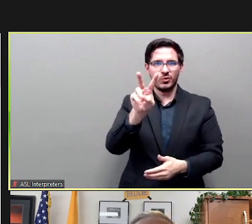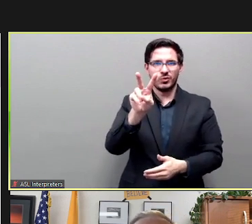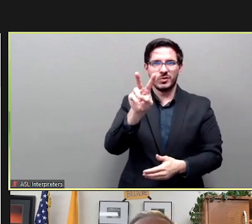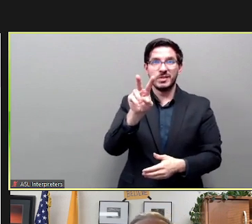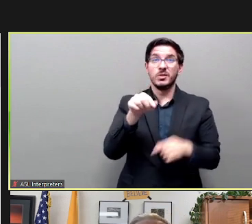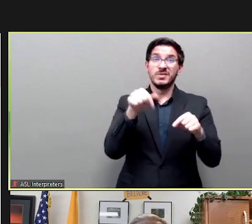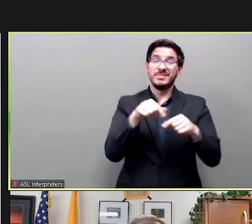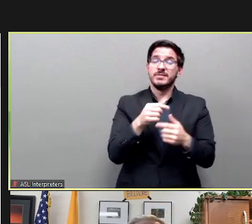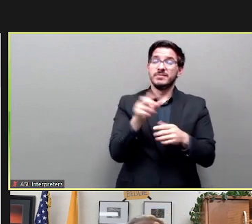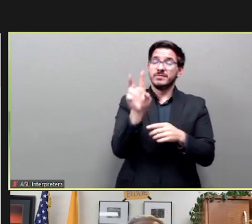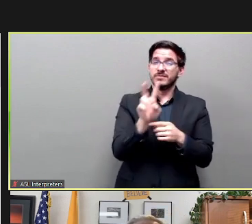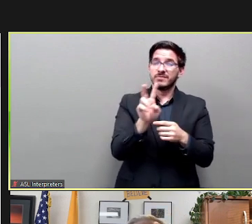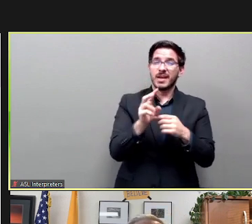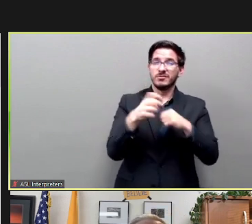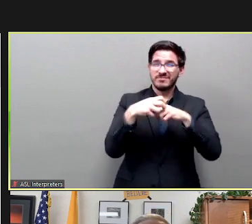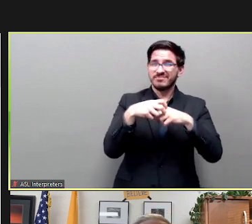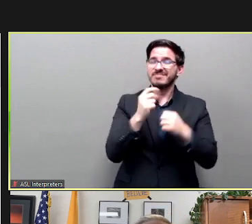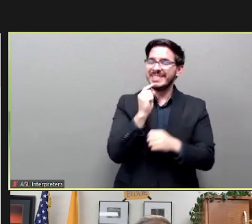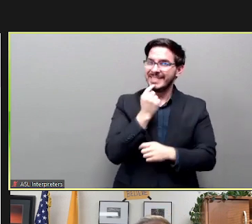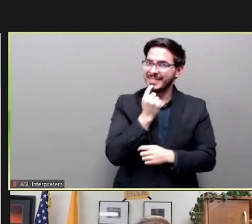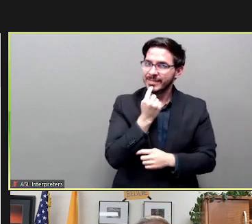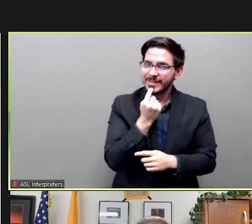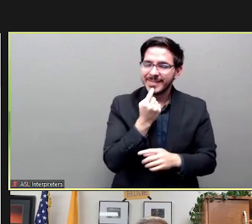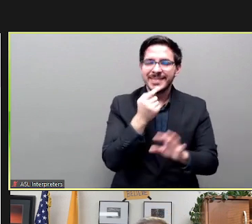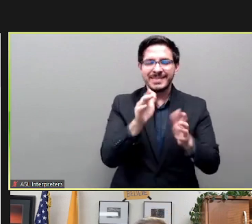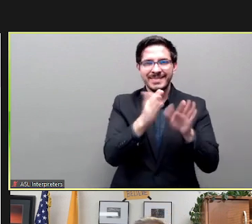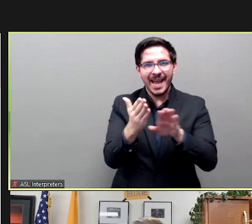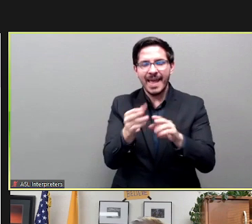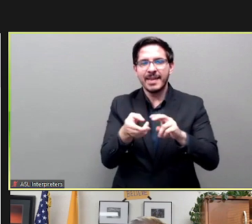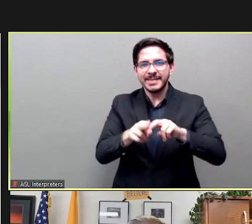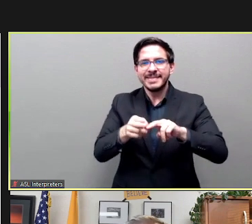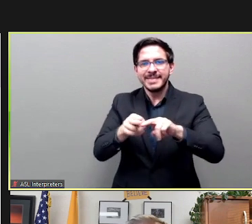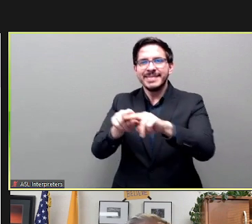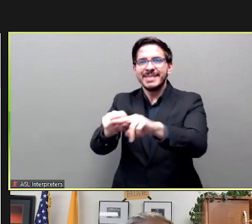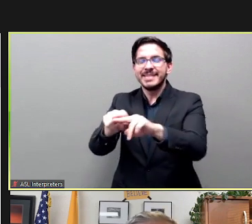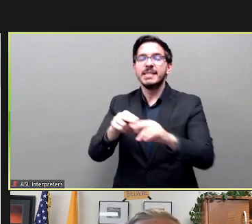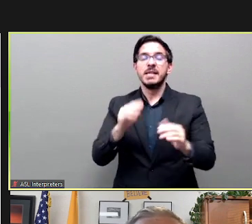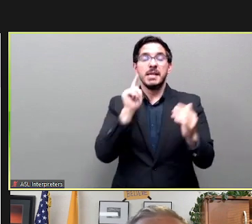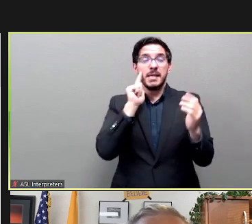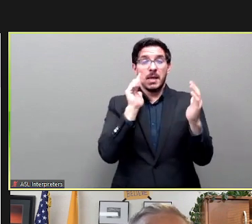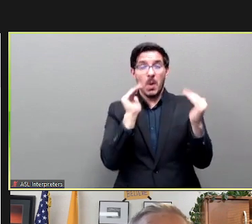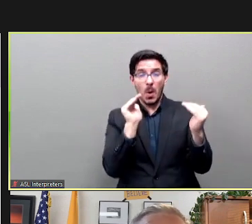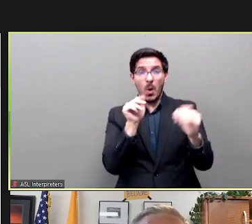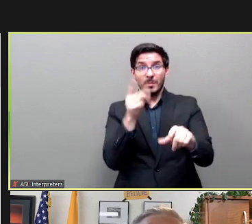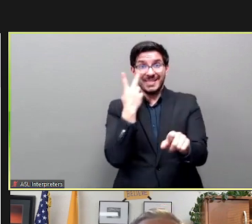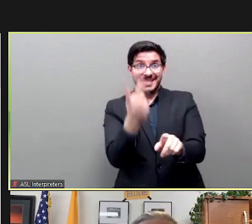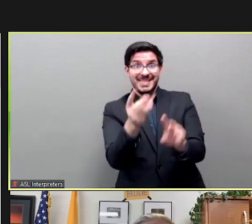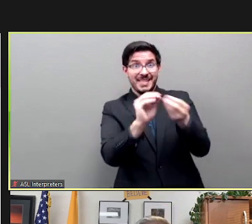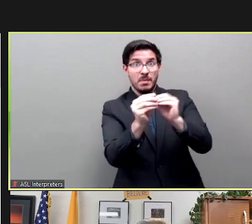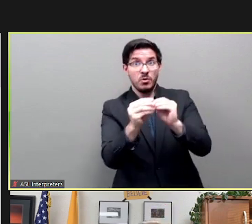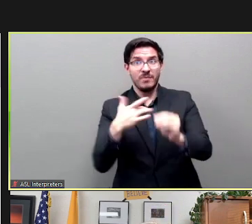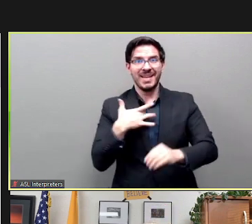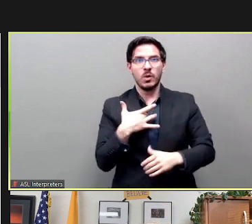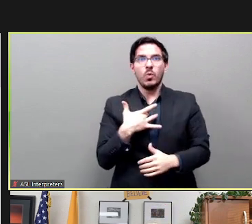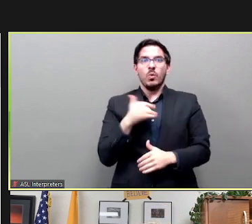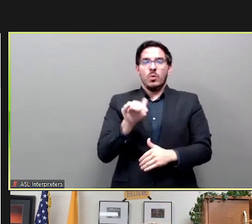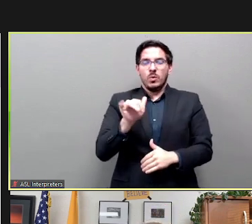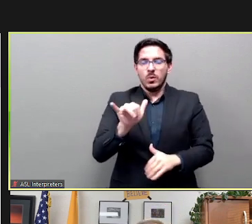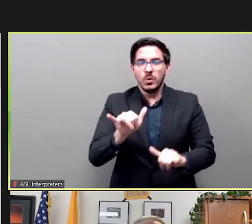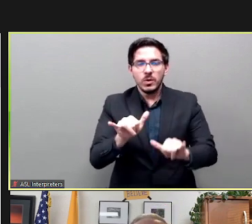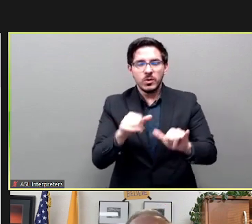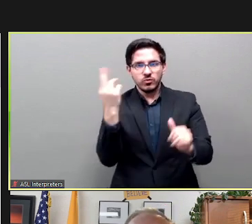continues to go up, and really hopefully will create a sense of urgency in individuals and families to think about